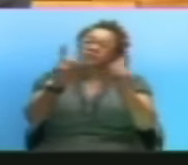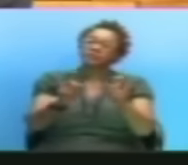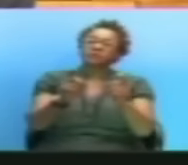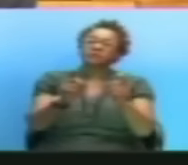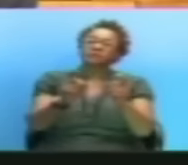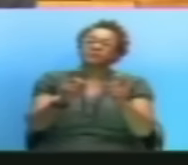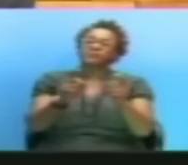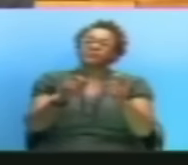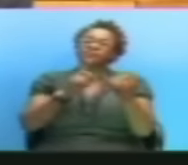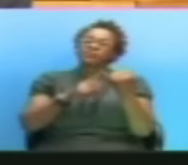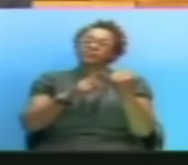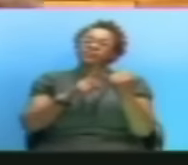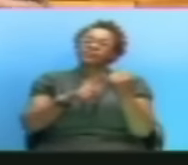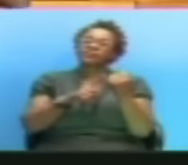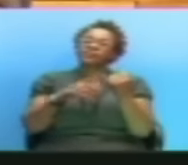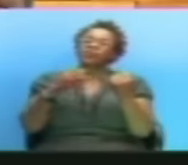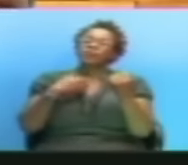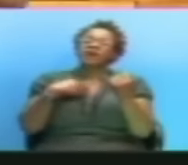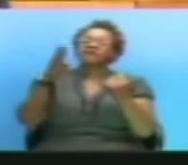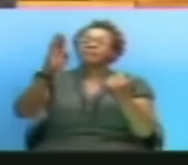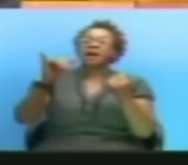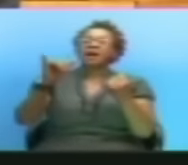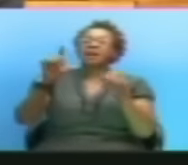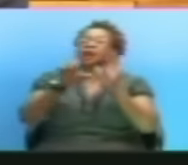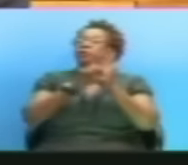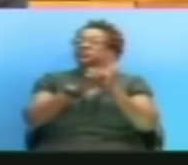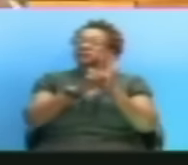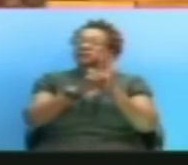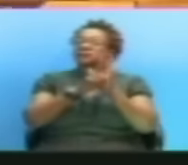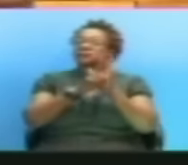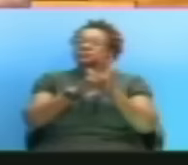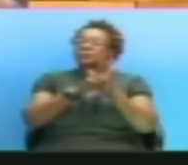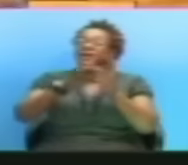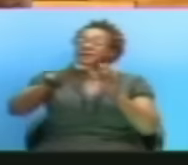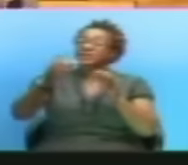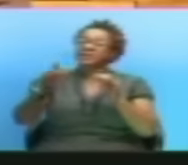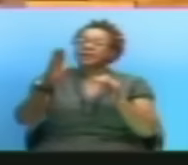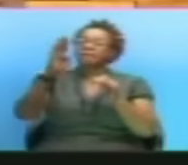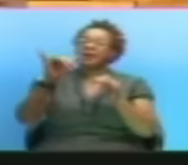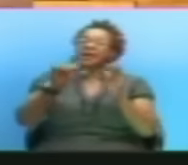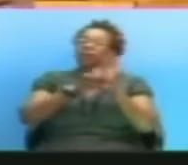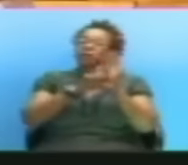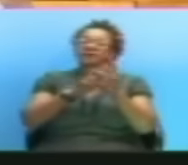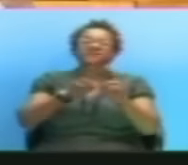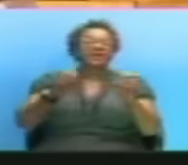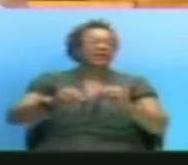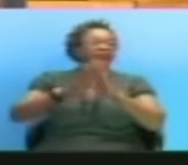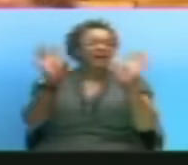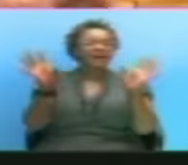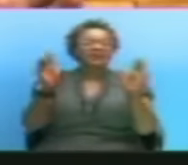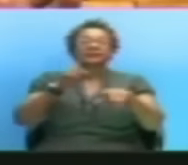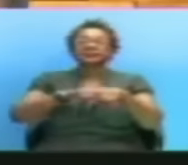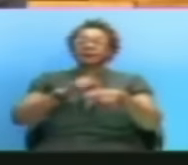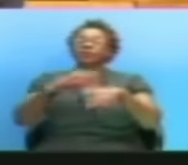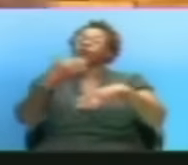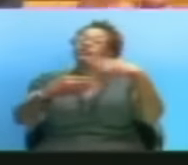have what we call the city bylaws. And the city bylaws are very clear when it comes to